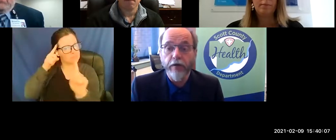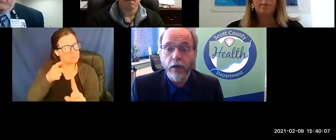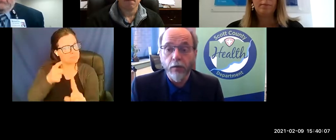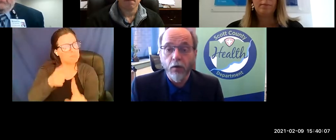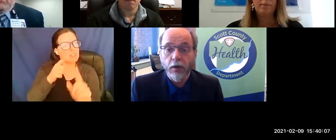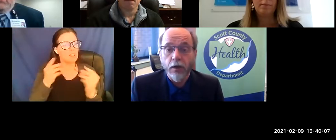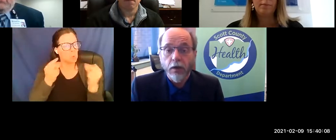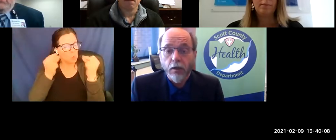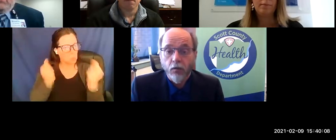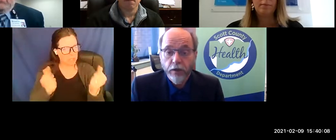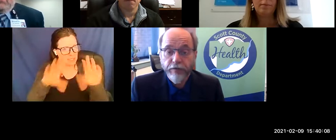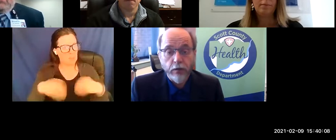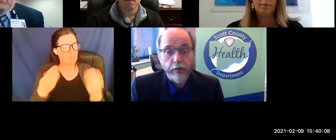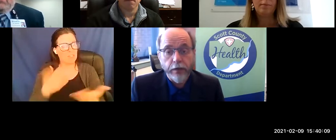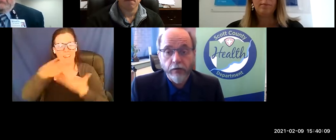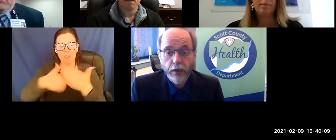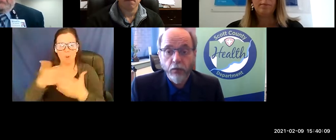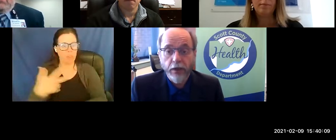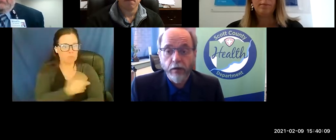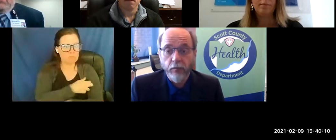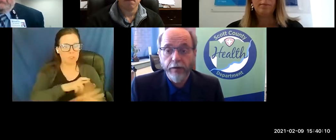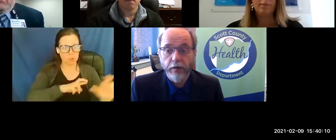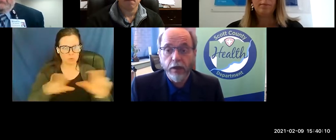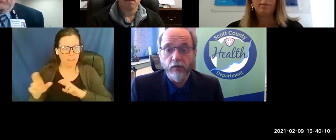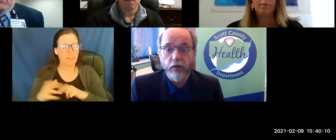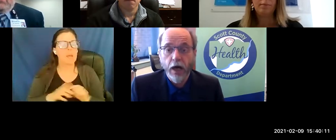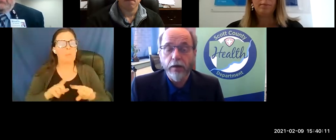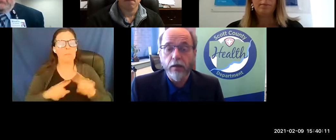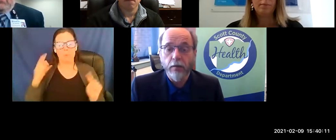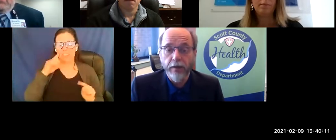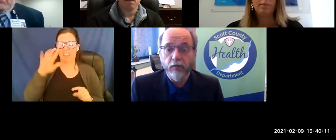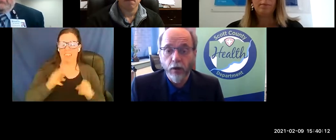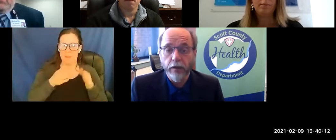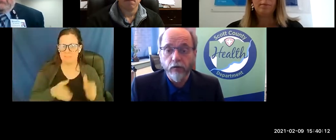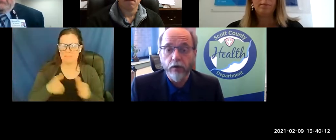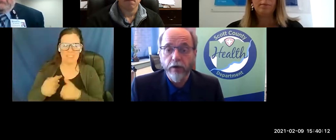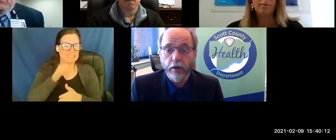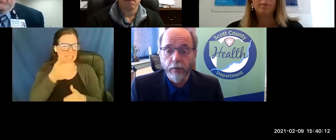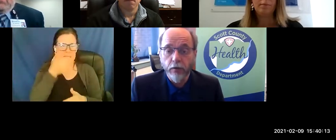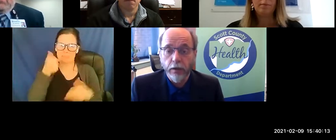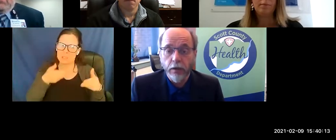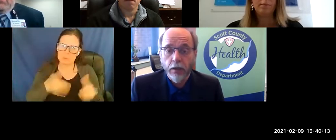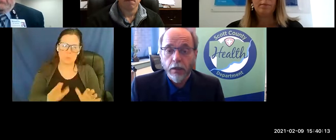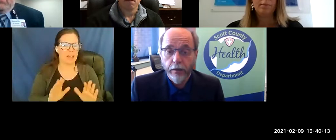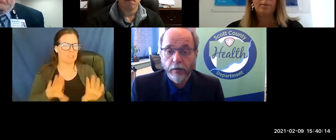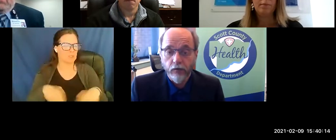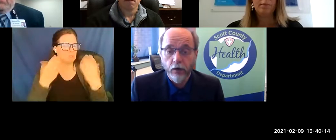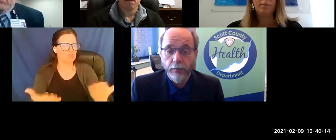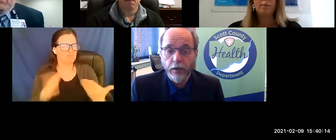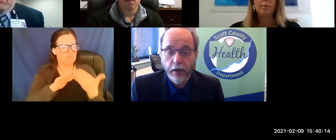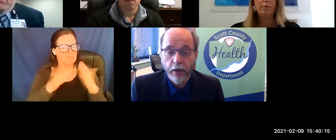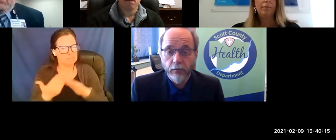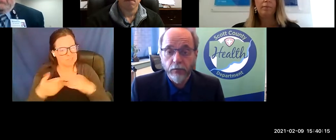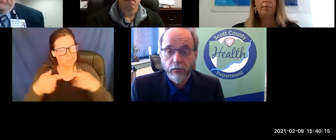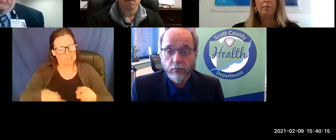doses available, we feel that continuing this method is not the best way to serve our community in these